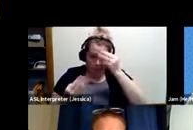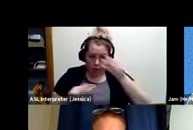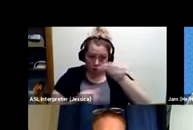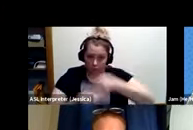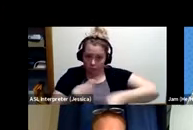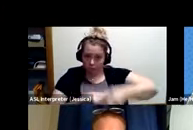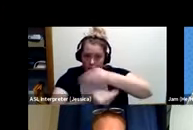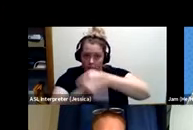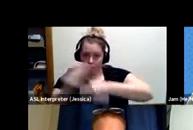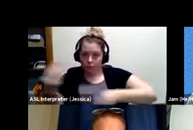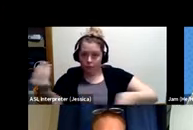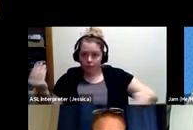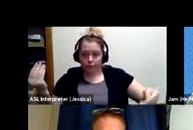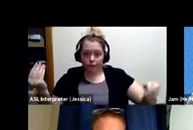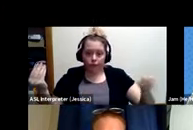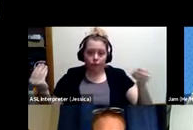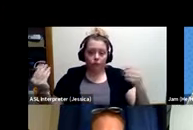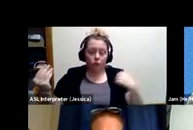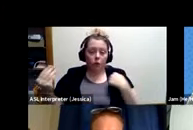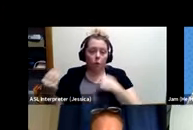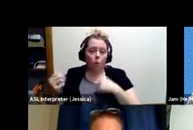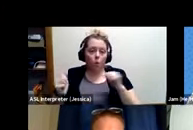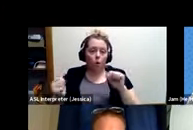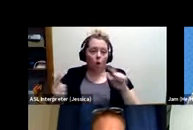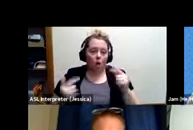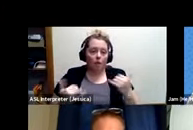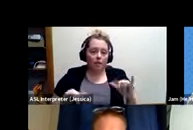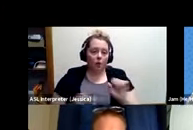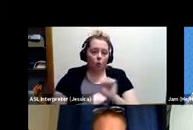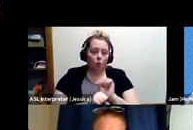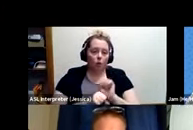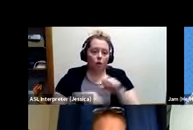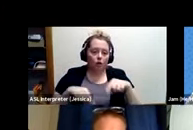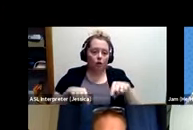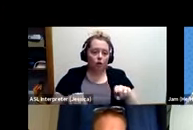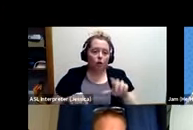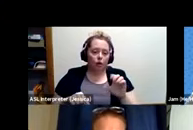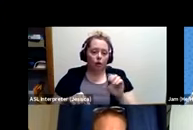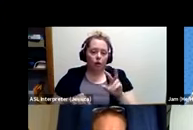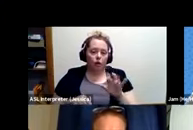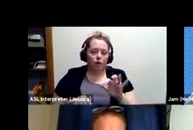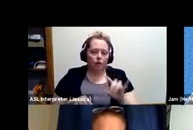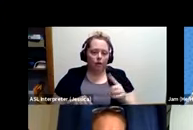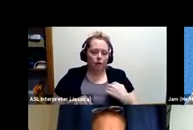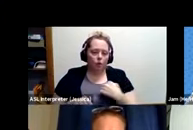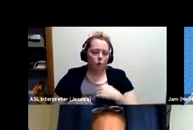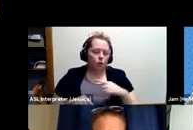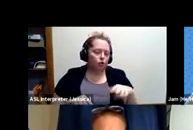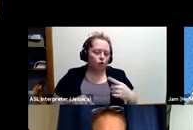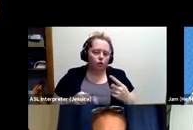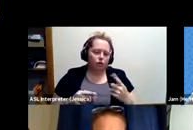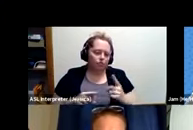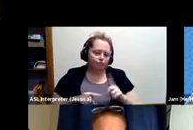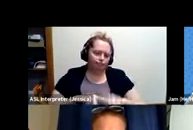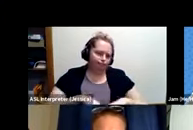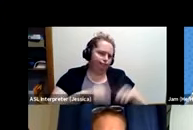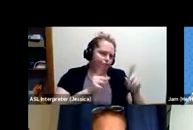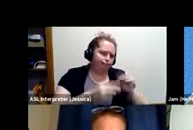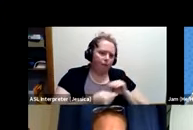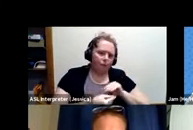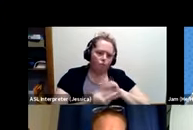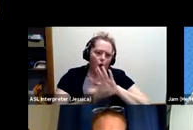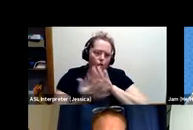still working during COVID. We're just sort of finding new ways to make sure that people's needs are met. So we also have